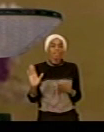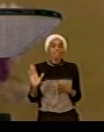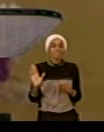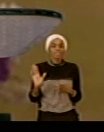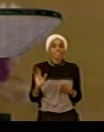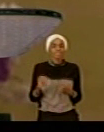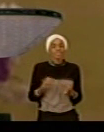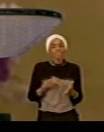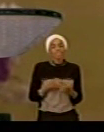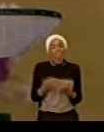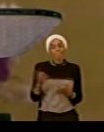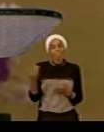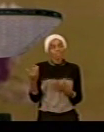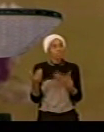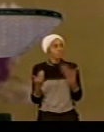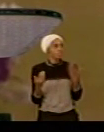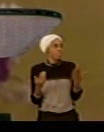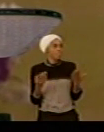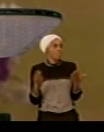rolled away.